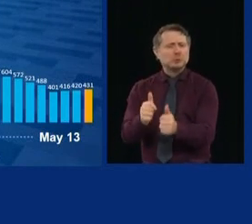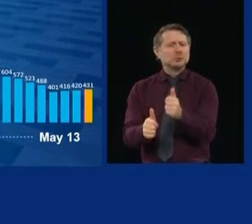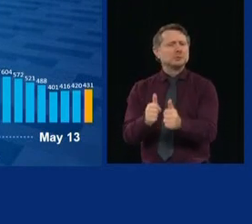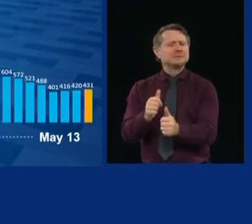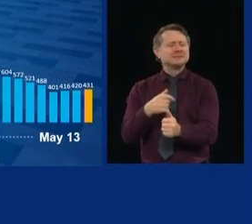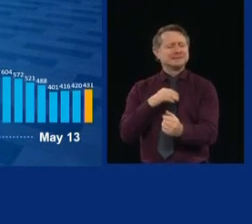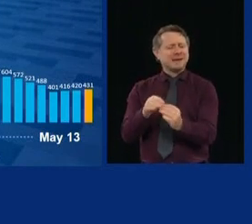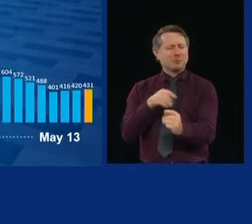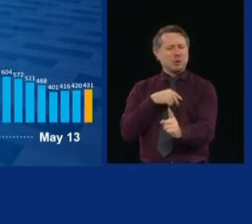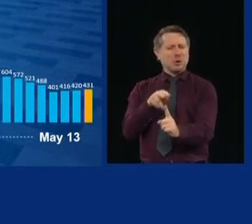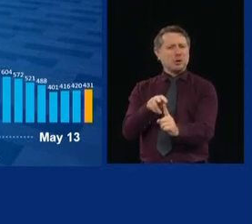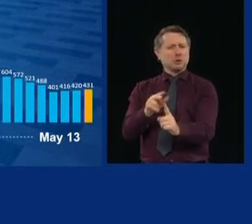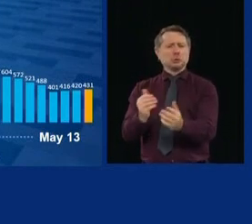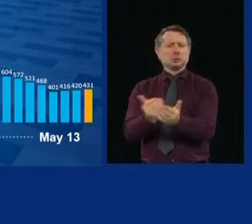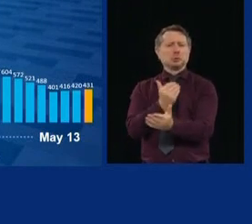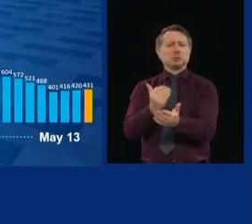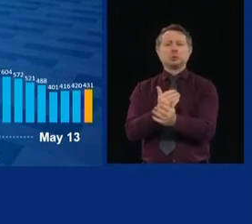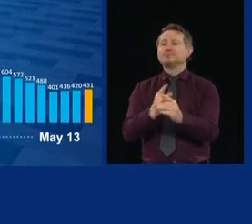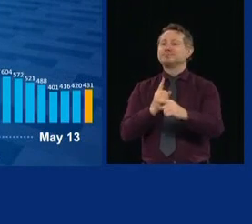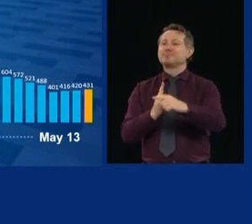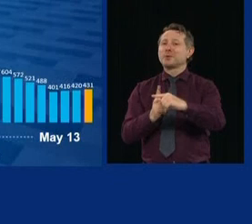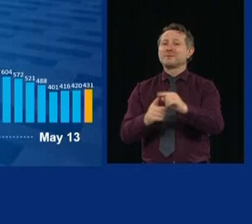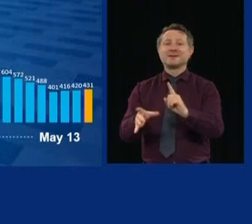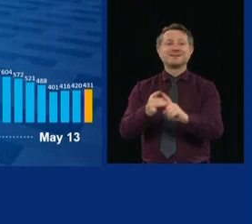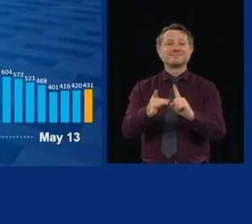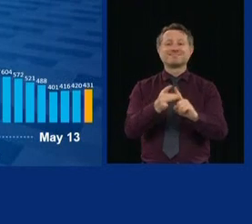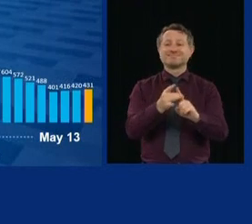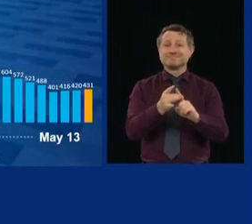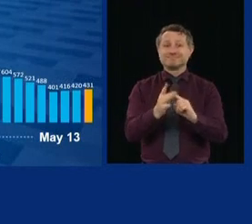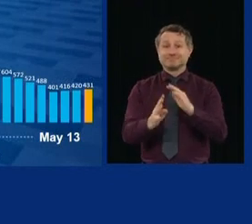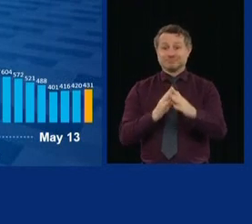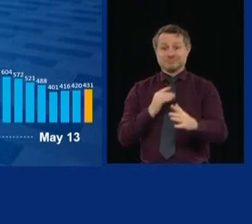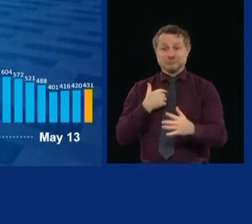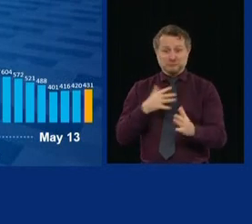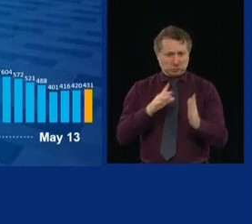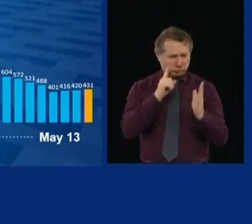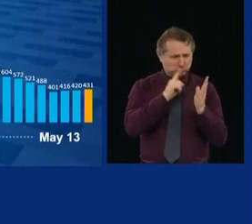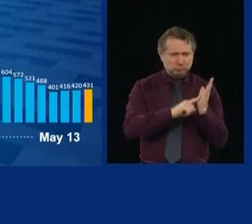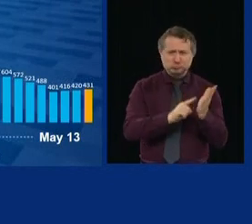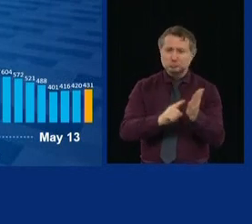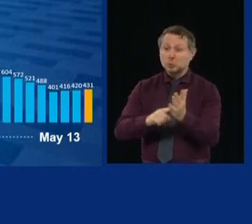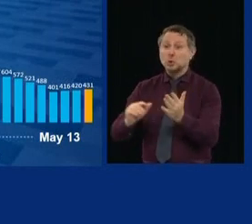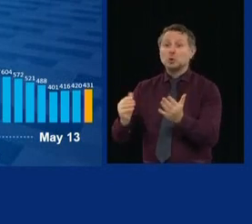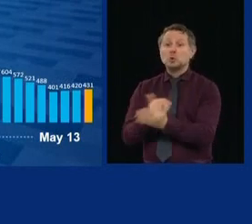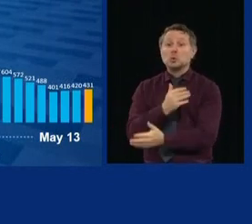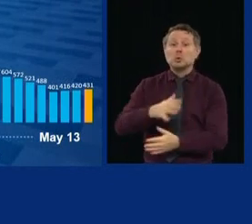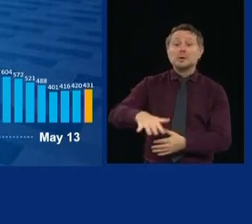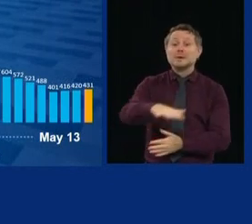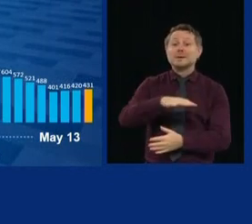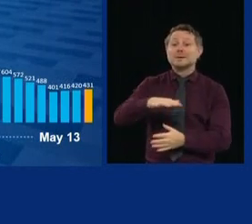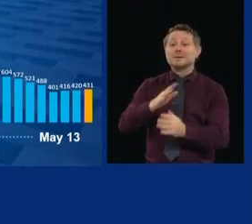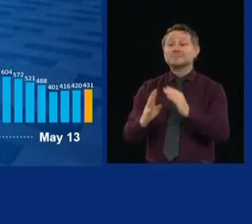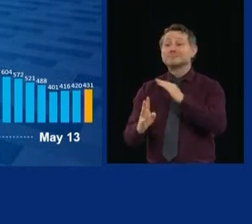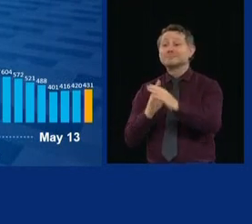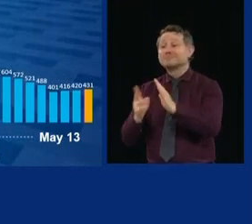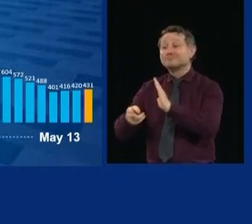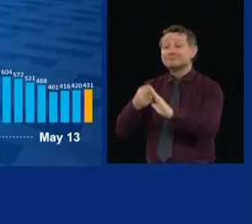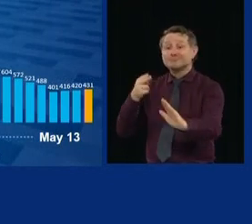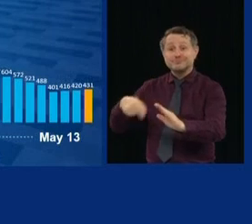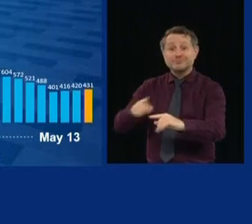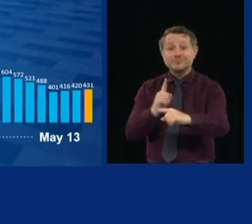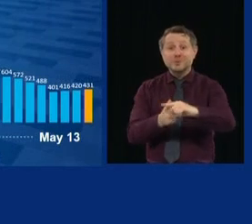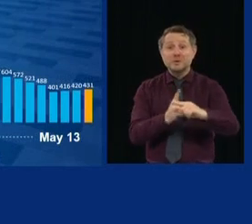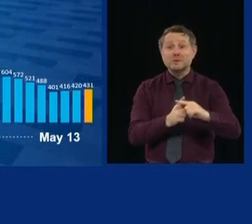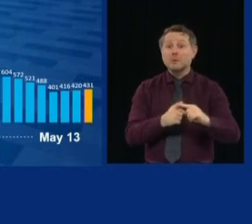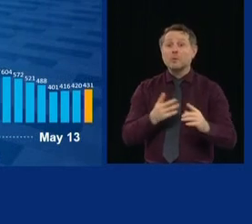We've done a lot of research, as you know. Those new cases mostly coming from people who are at home. So